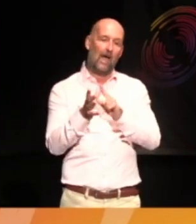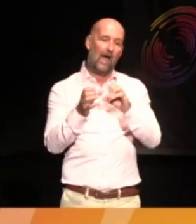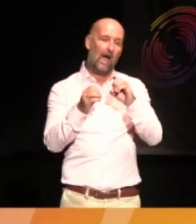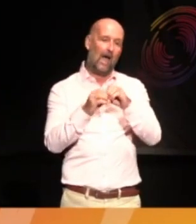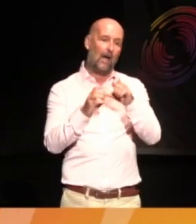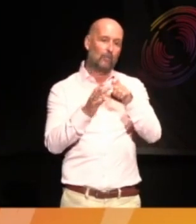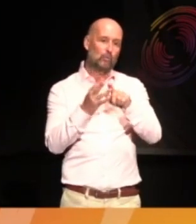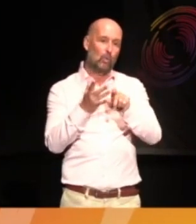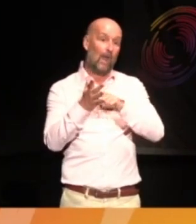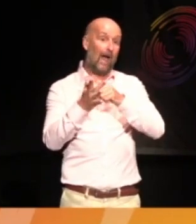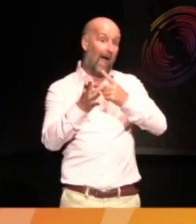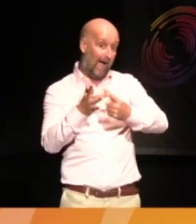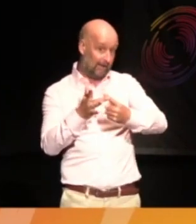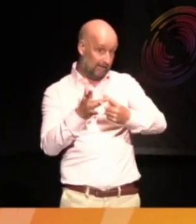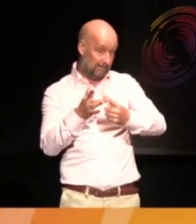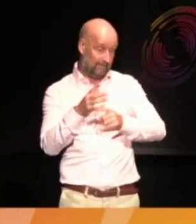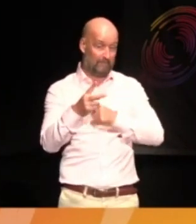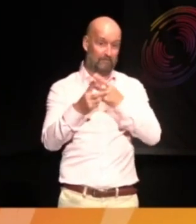Abdullahi,